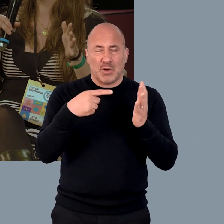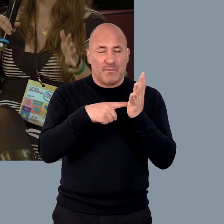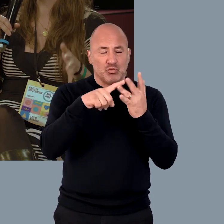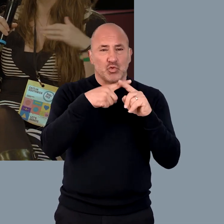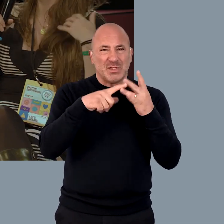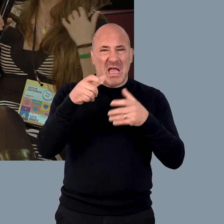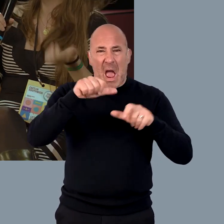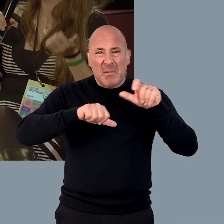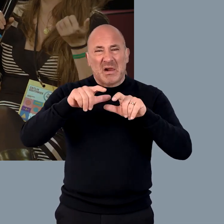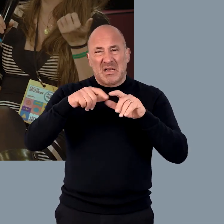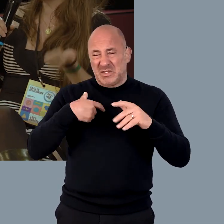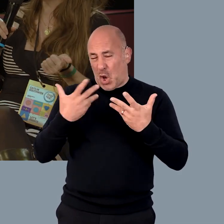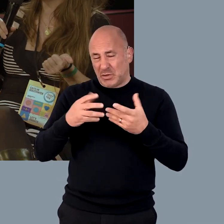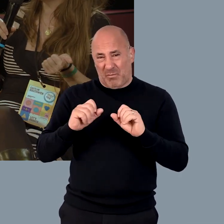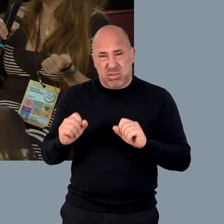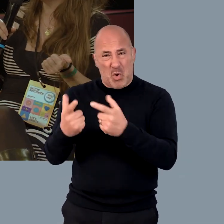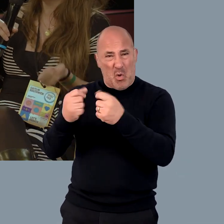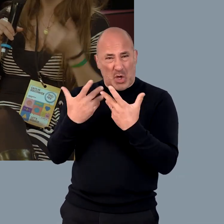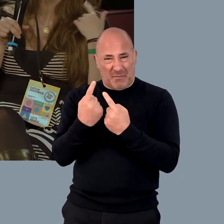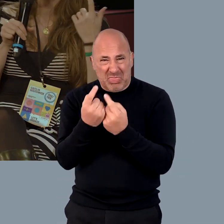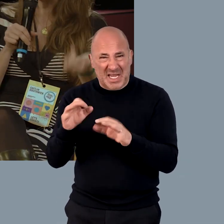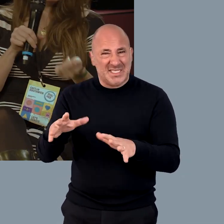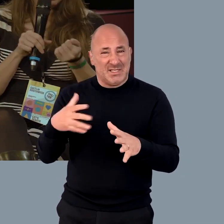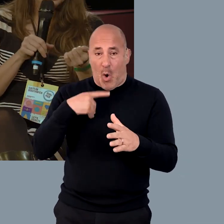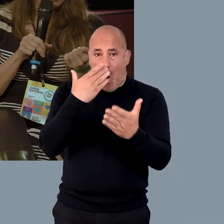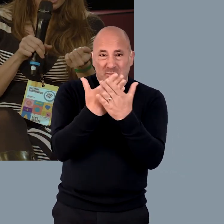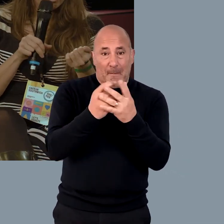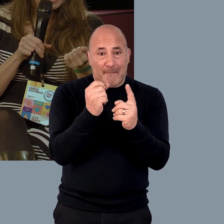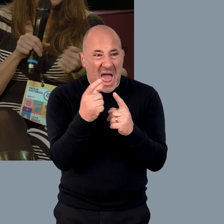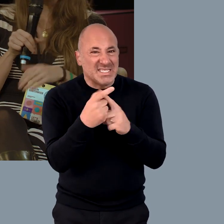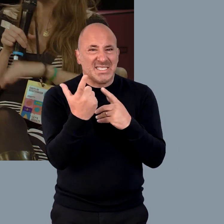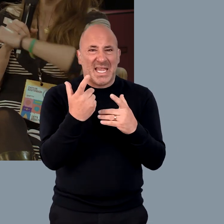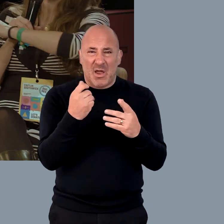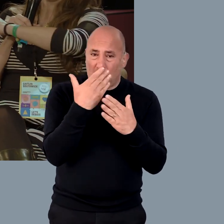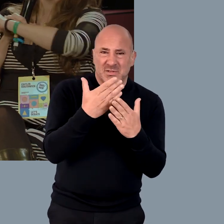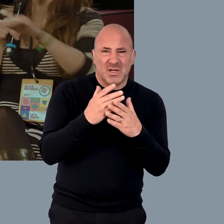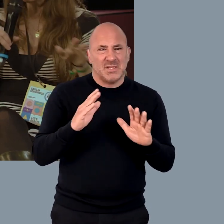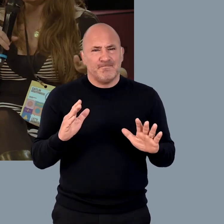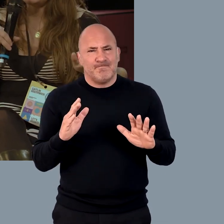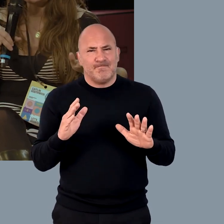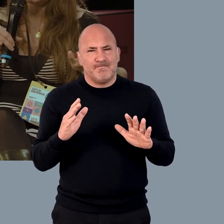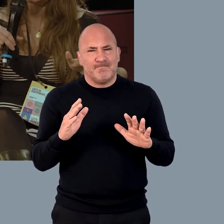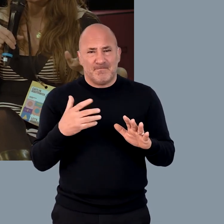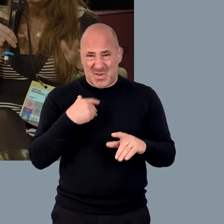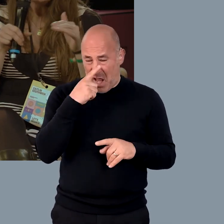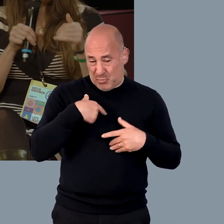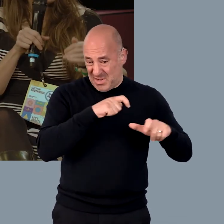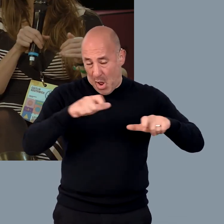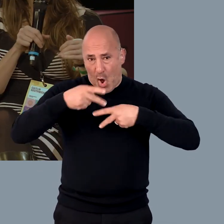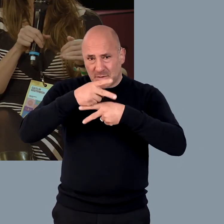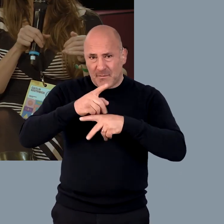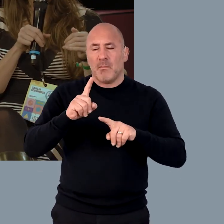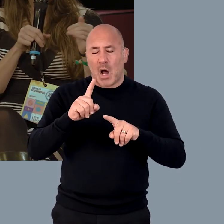consumption conversation, but we use a lot of toxic chemicals. We produce a lot of waste. We are just obsessed with plastics.